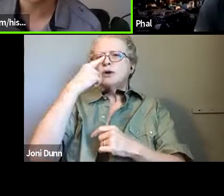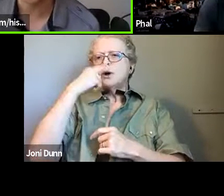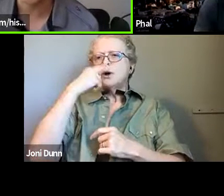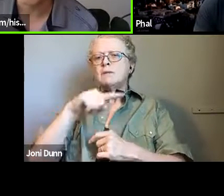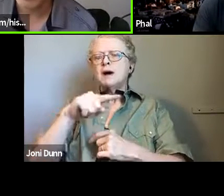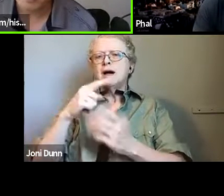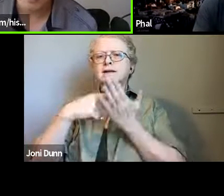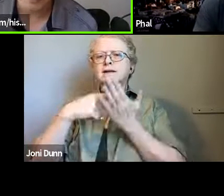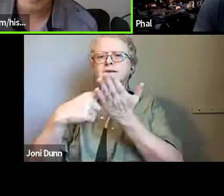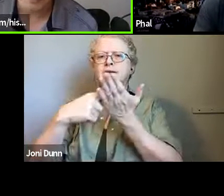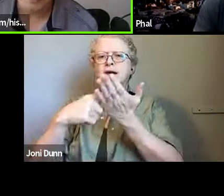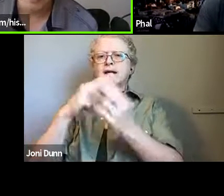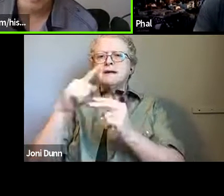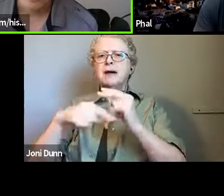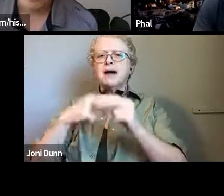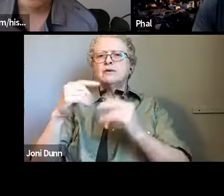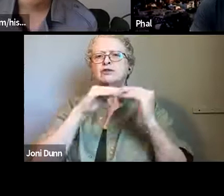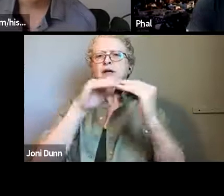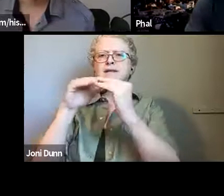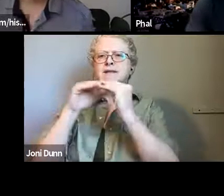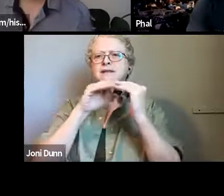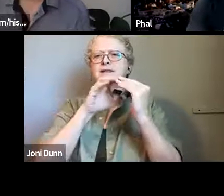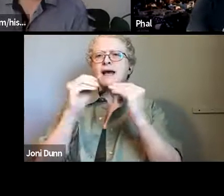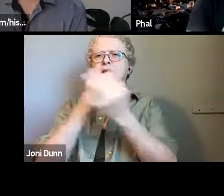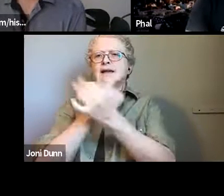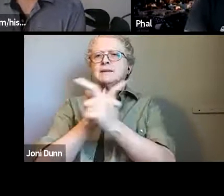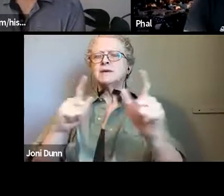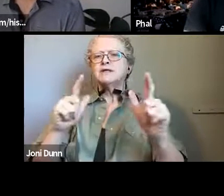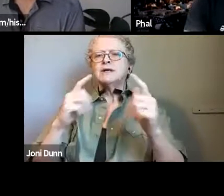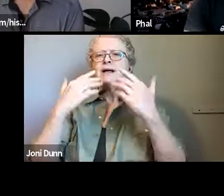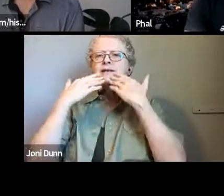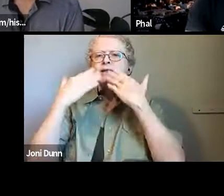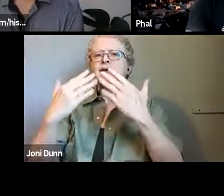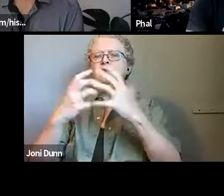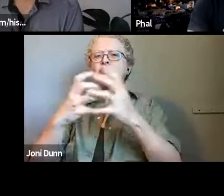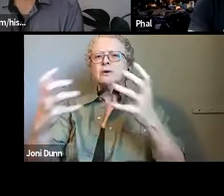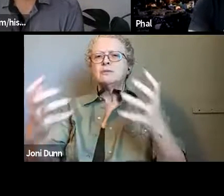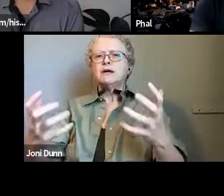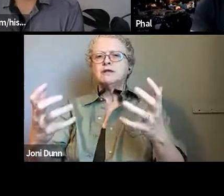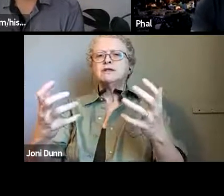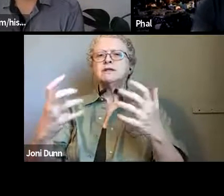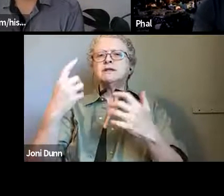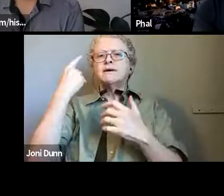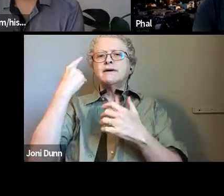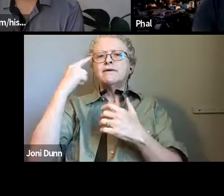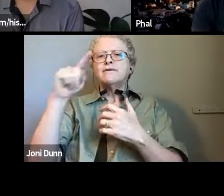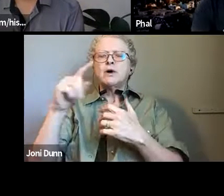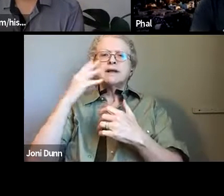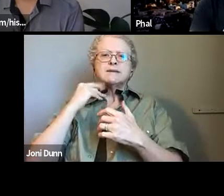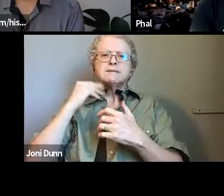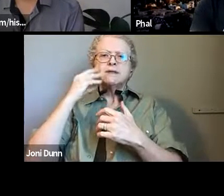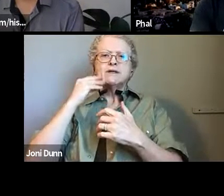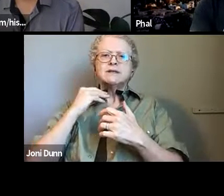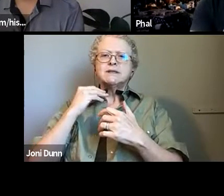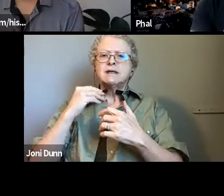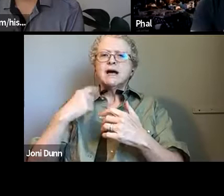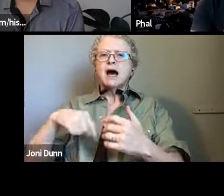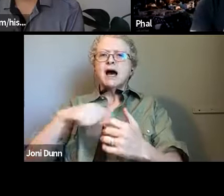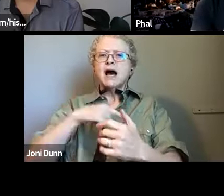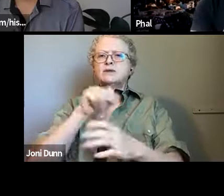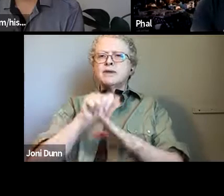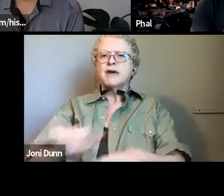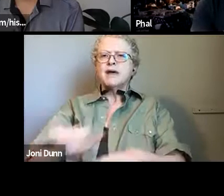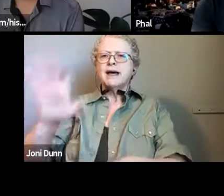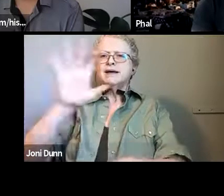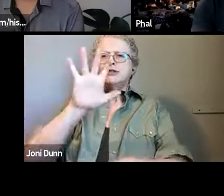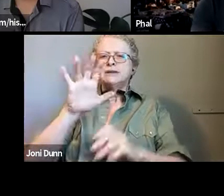Liberation. Thank you so much, everybody, for giving space. I think for us at Asian Solidarity Collective,